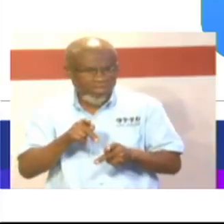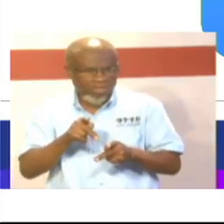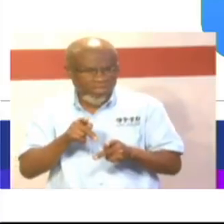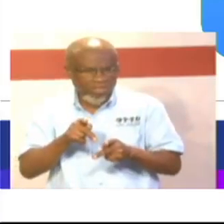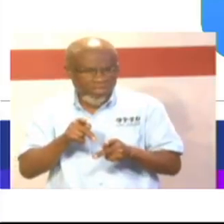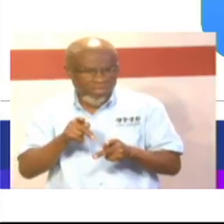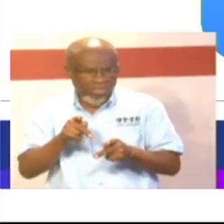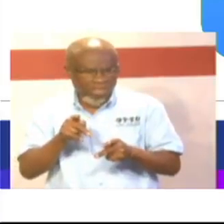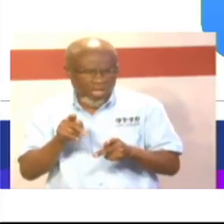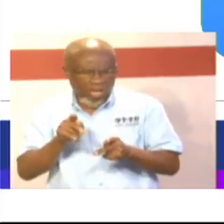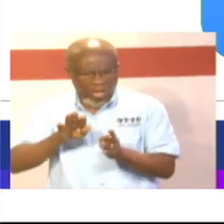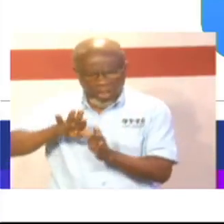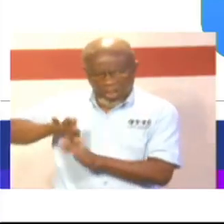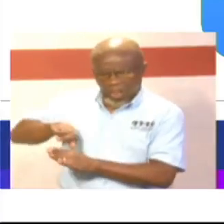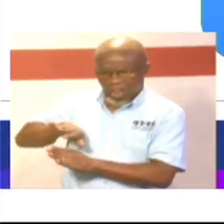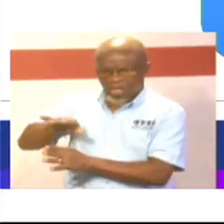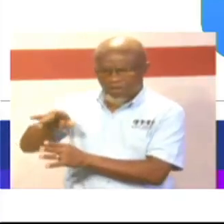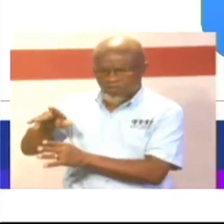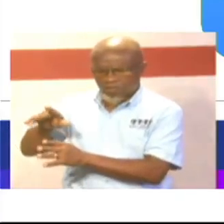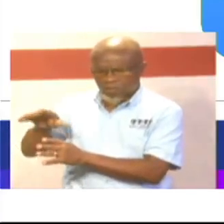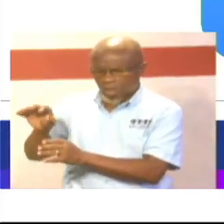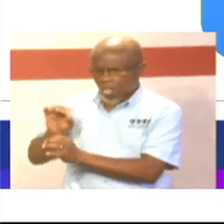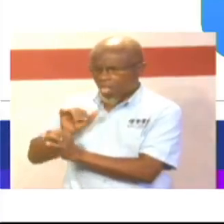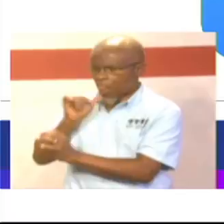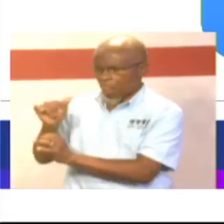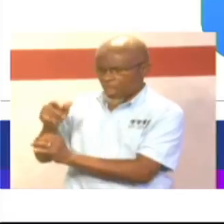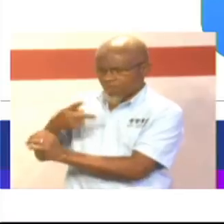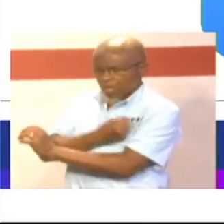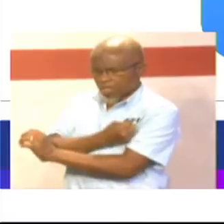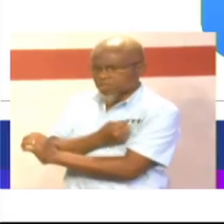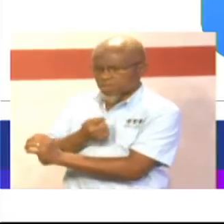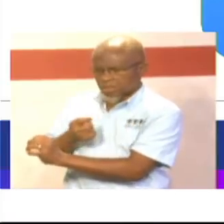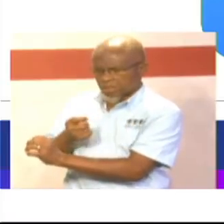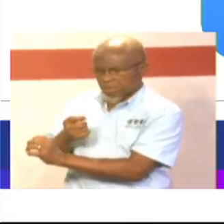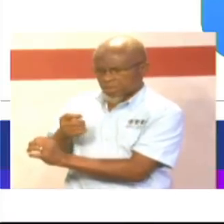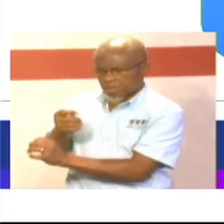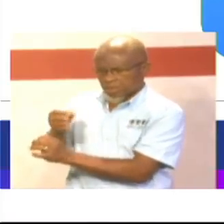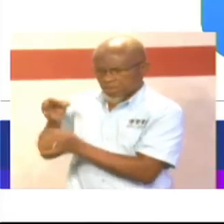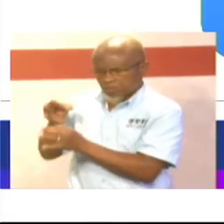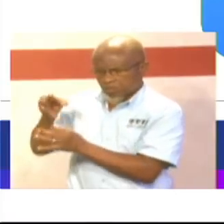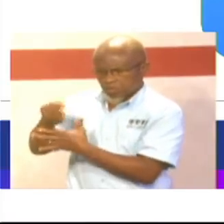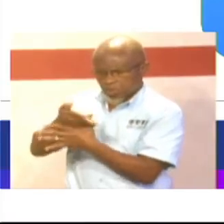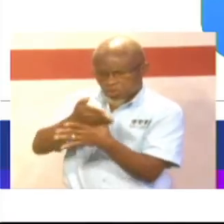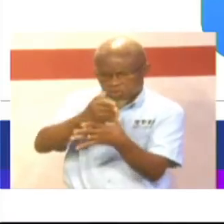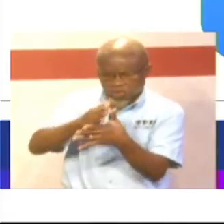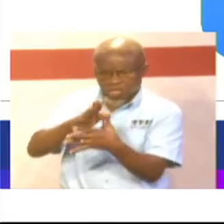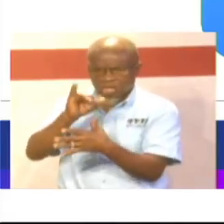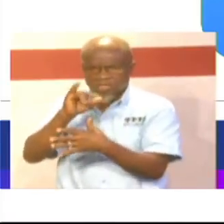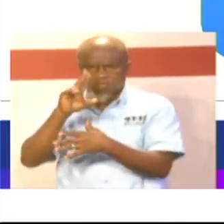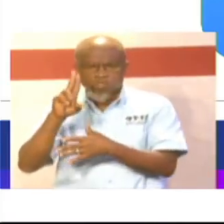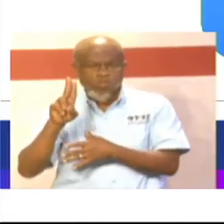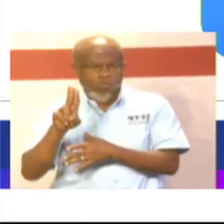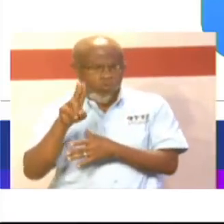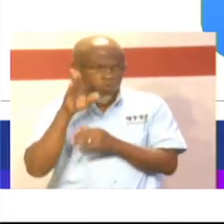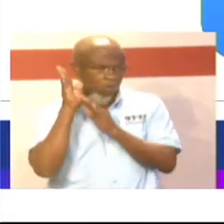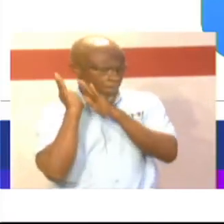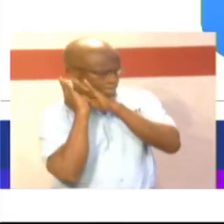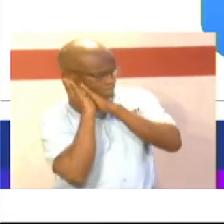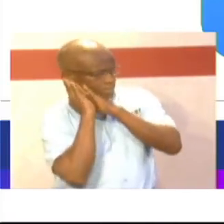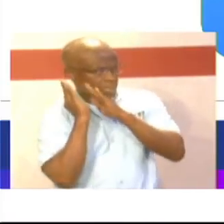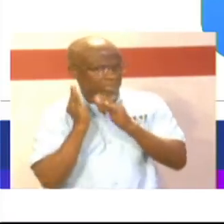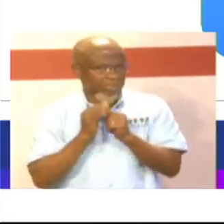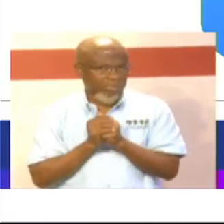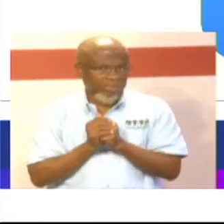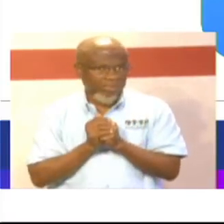to have access to limited ICU beds. So can I get a comment on that? And secondly, this